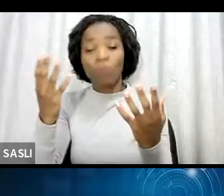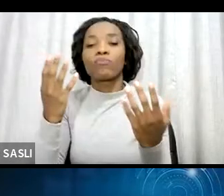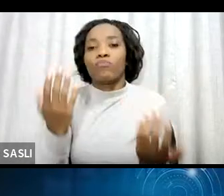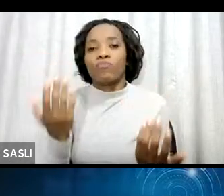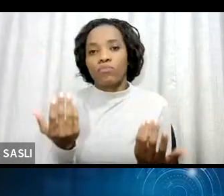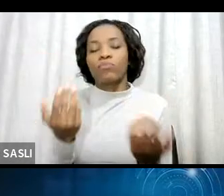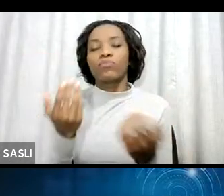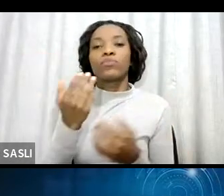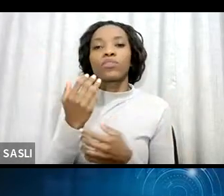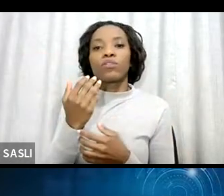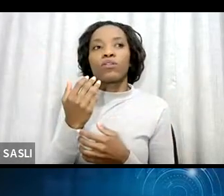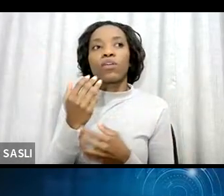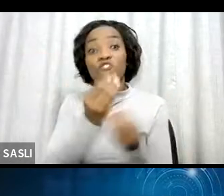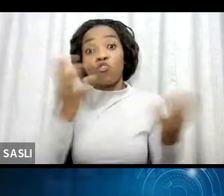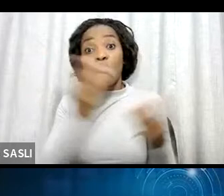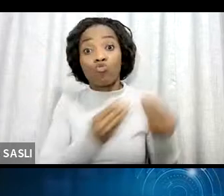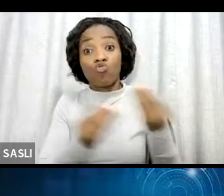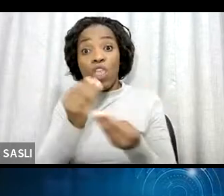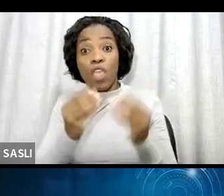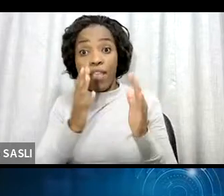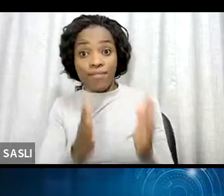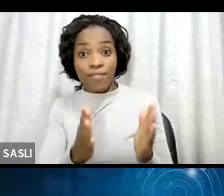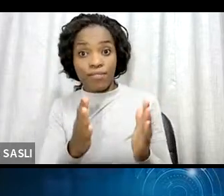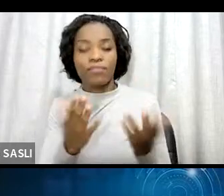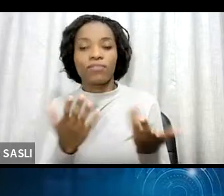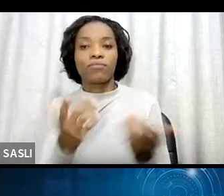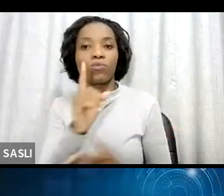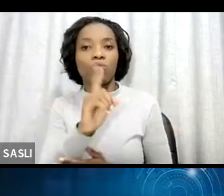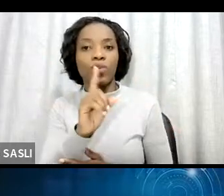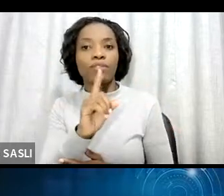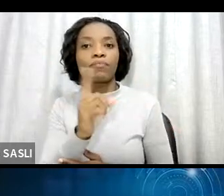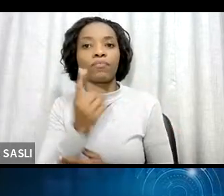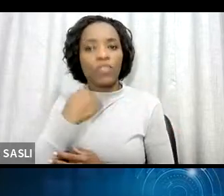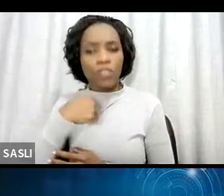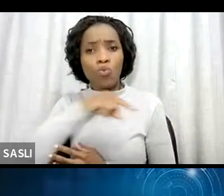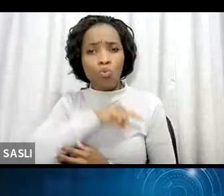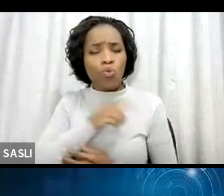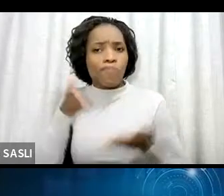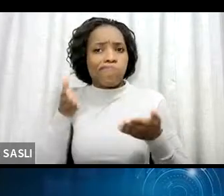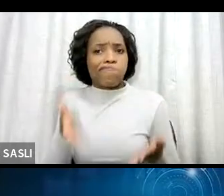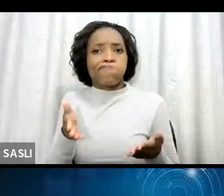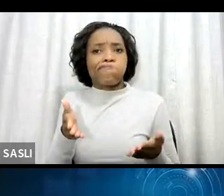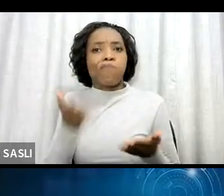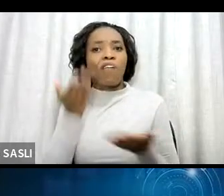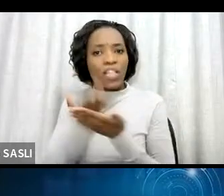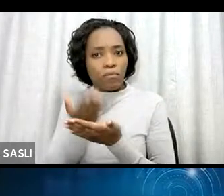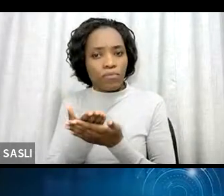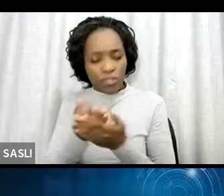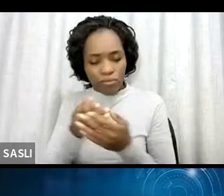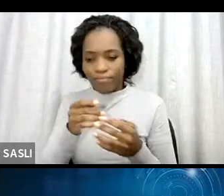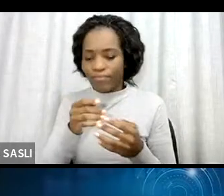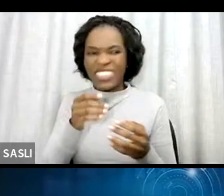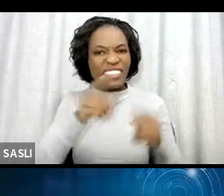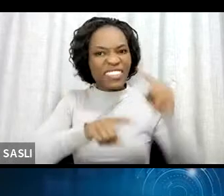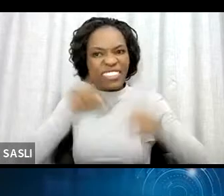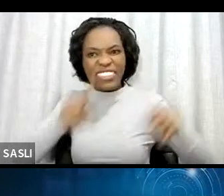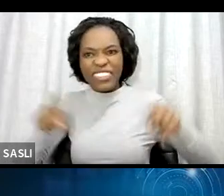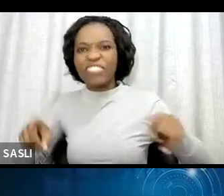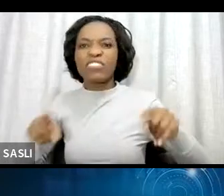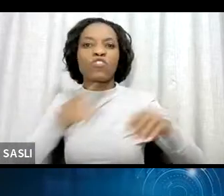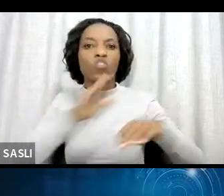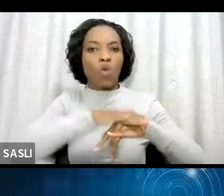to our traders that we are available in the different digital platforms.